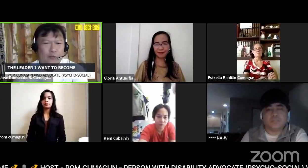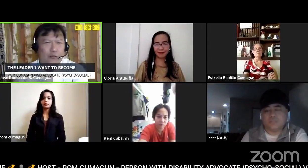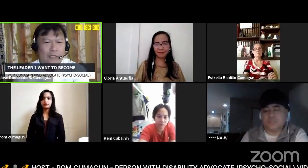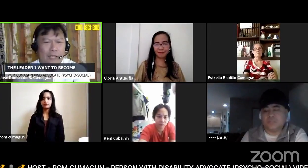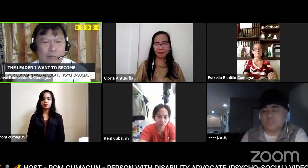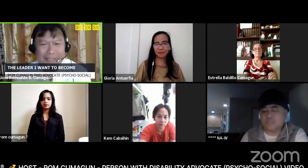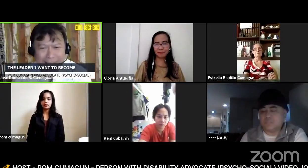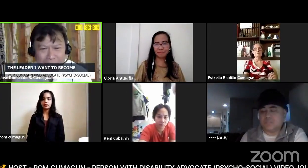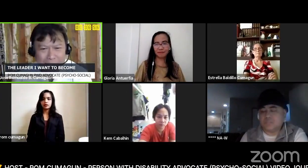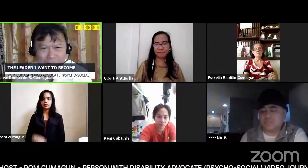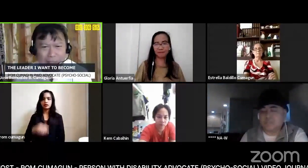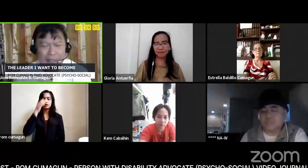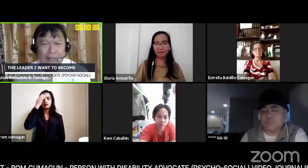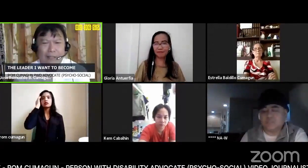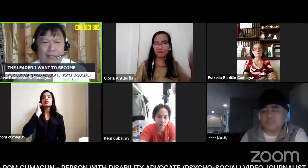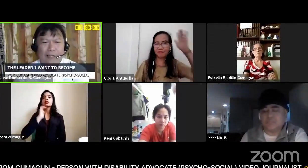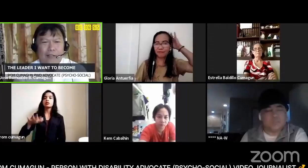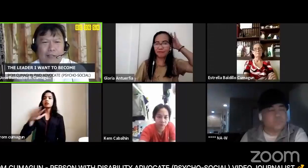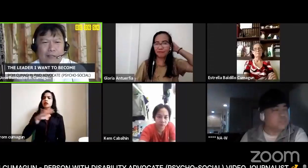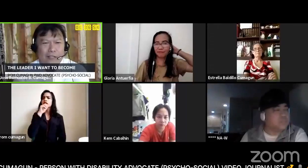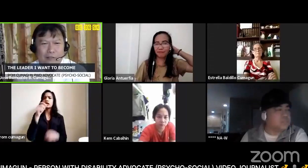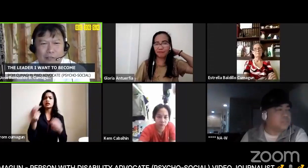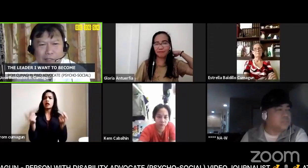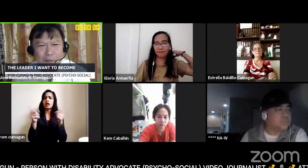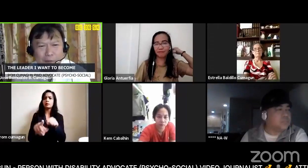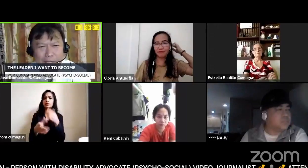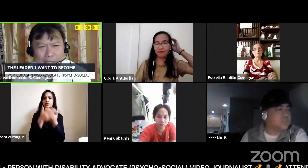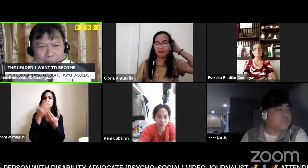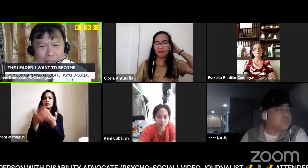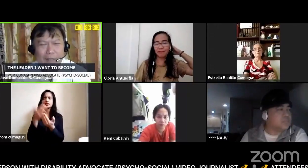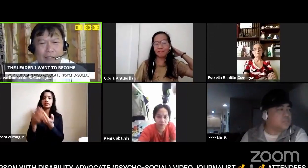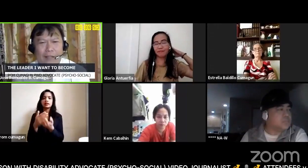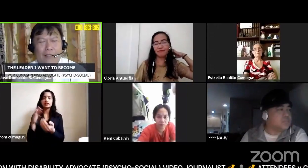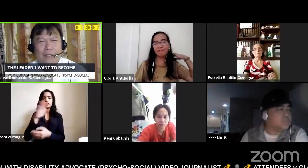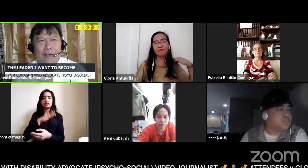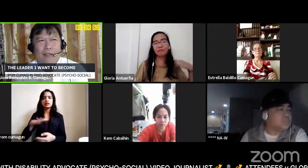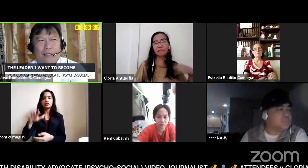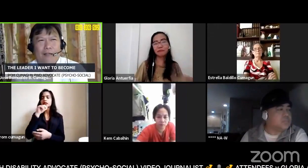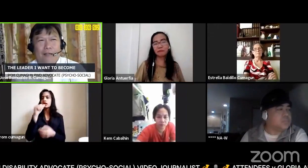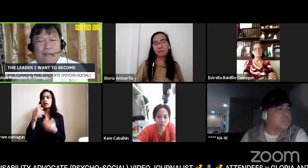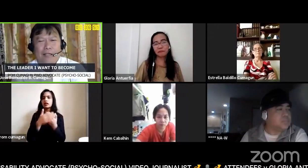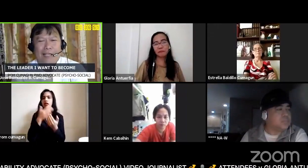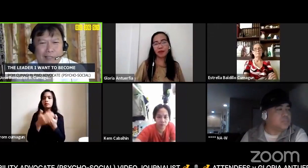And these things do not happen easily. These things don't happen